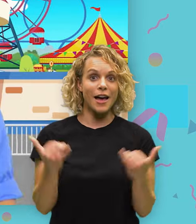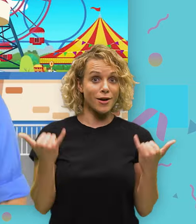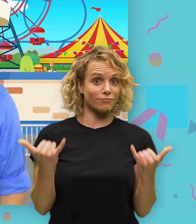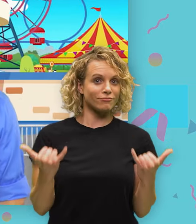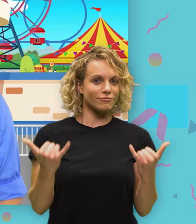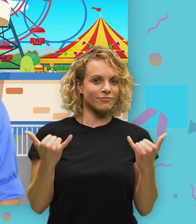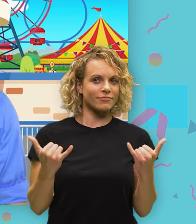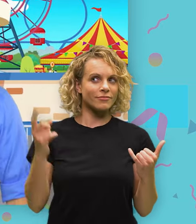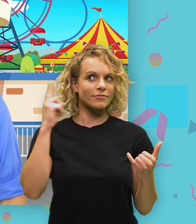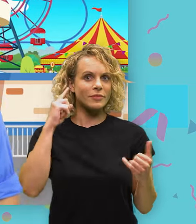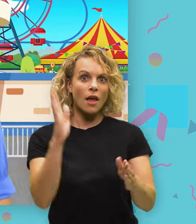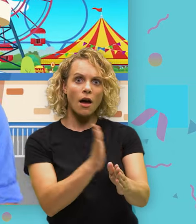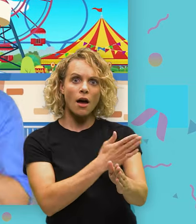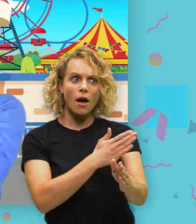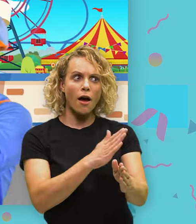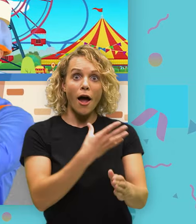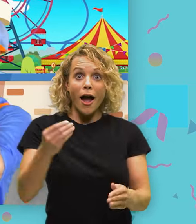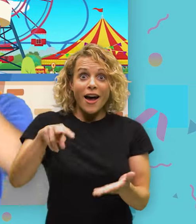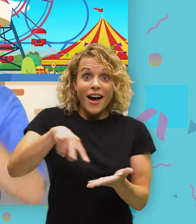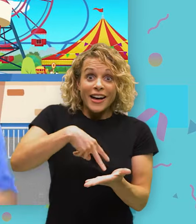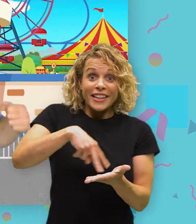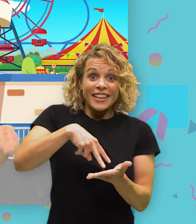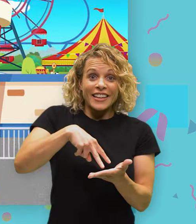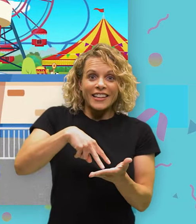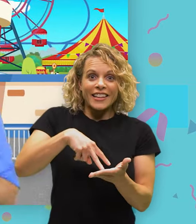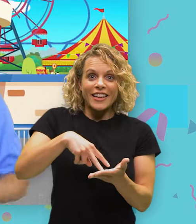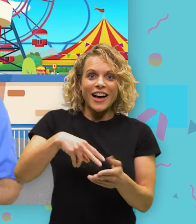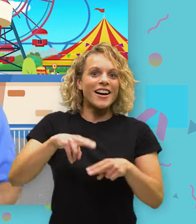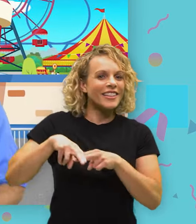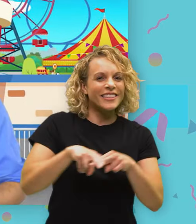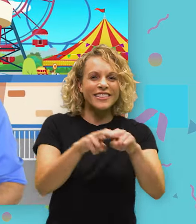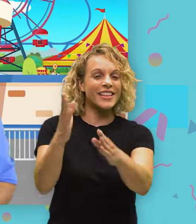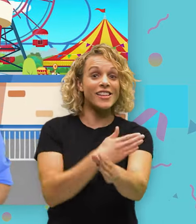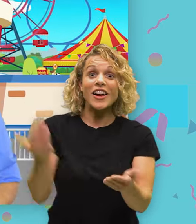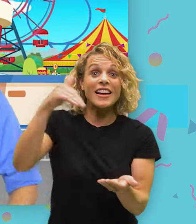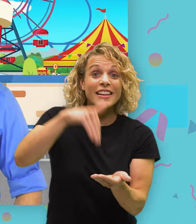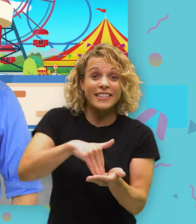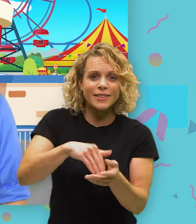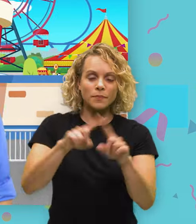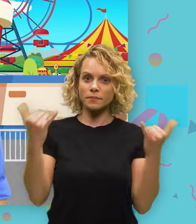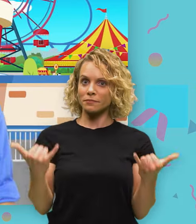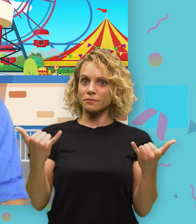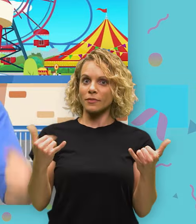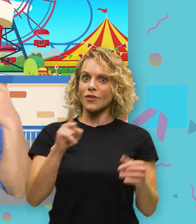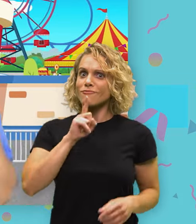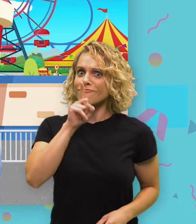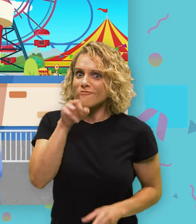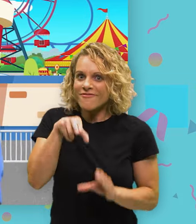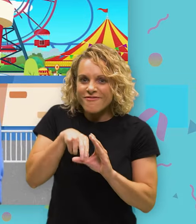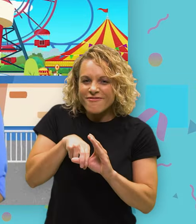Okay, now let's listen, sing, and dance to the theme park song again, but this time